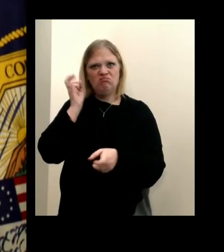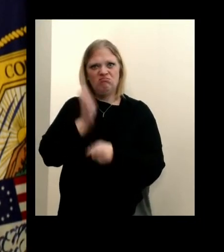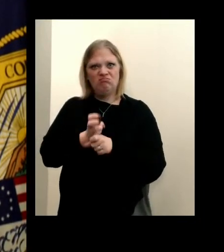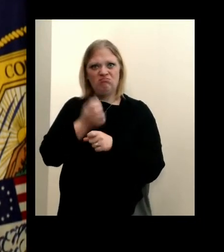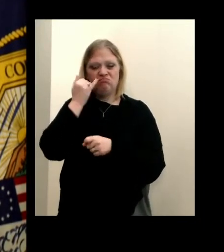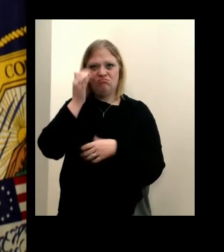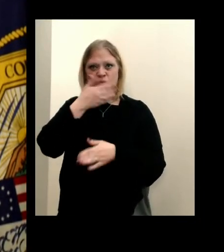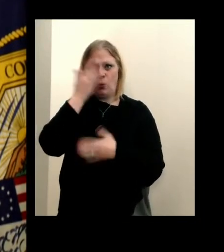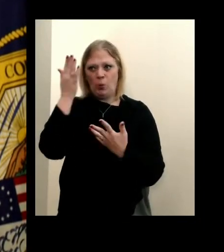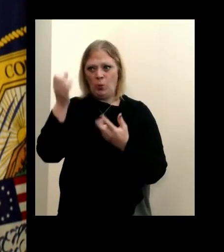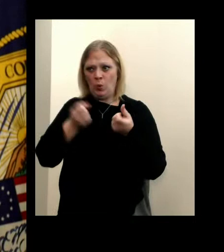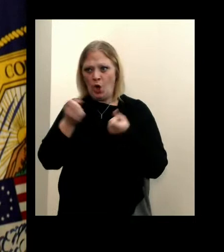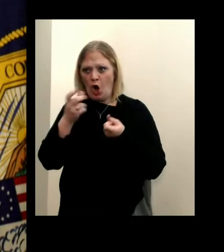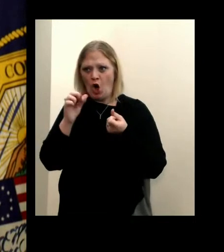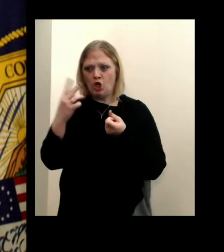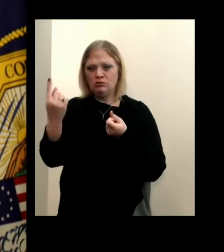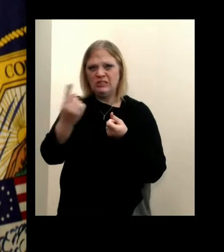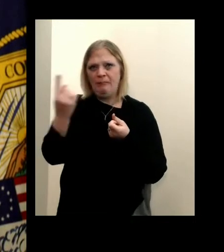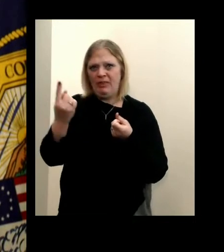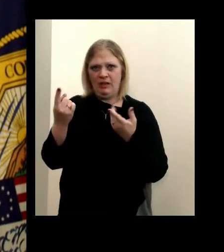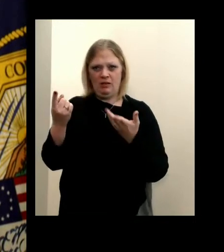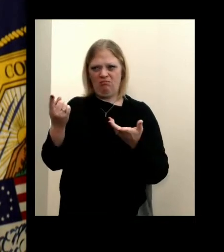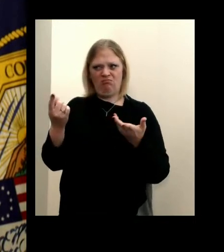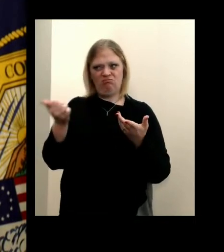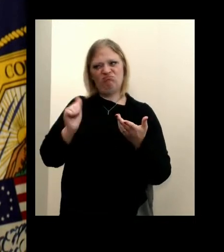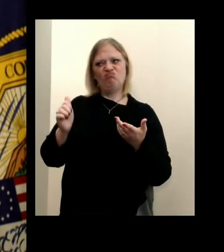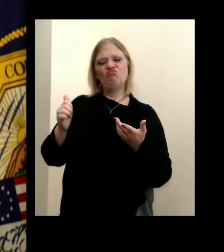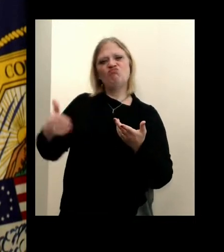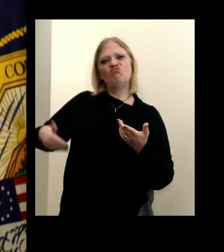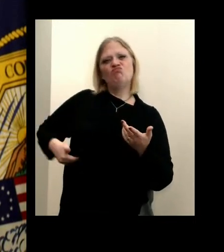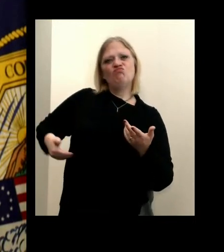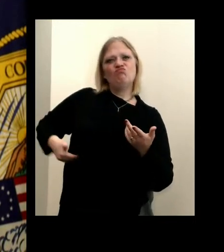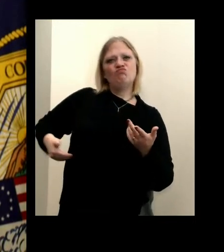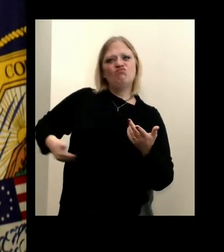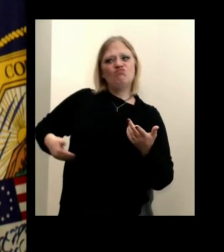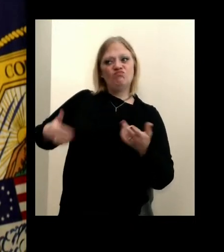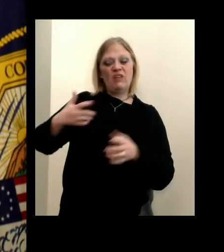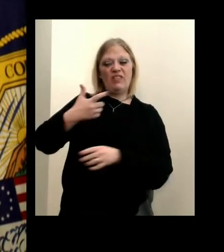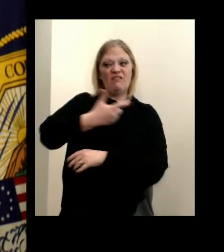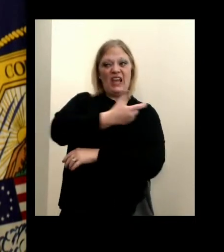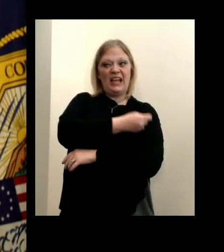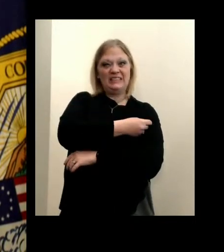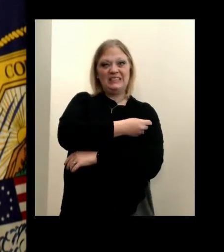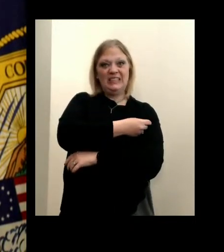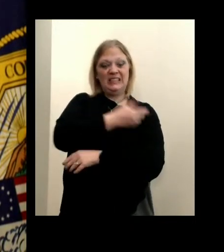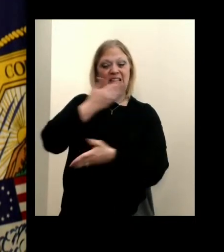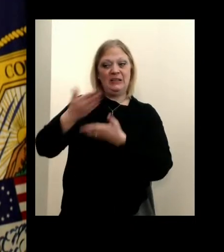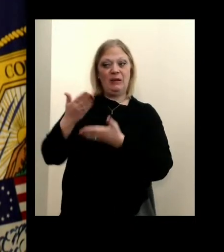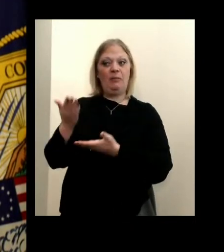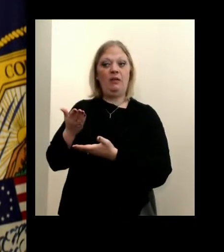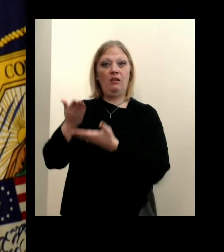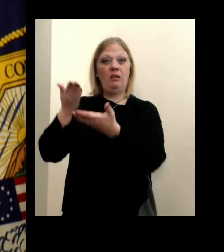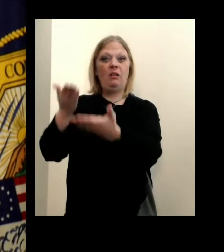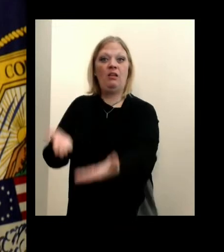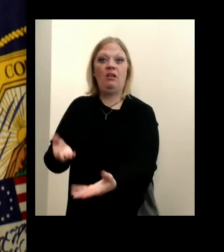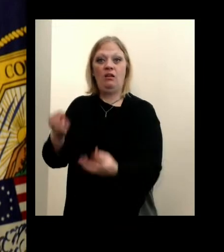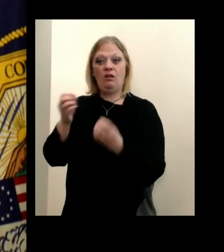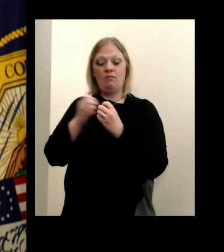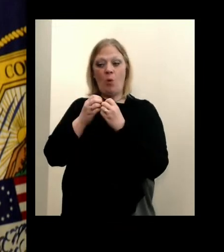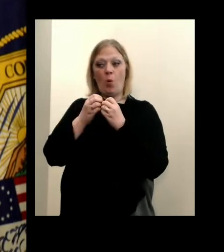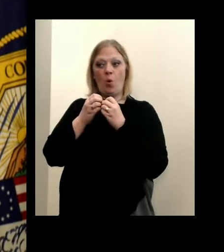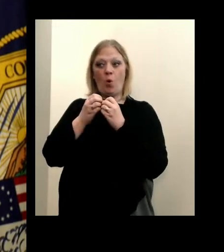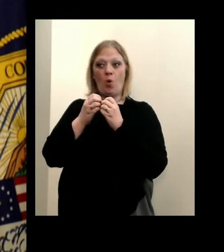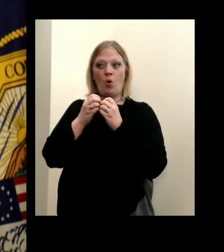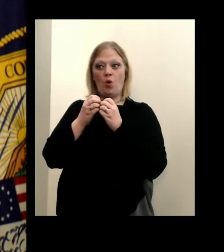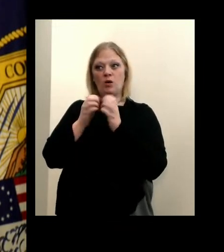car or a truck or something. Any sense of the vaccines skewing toward more developed areas like